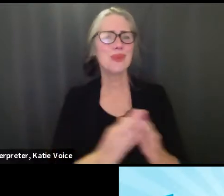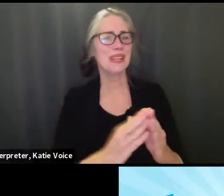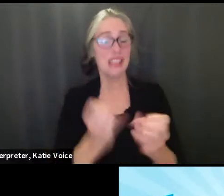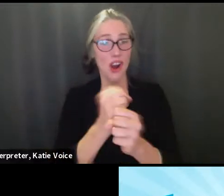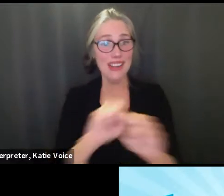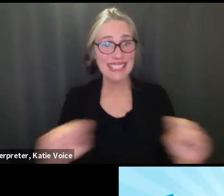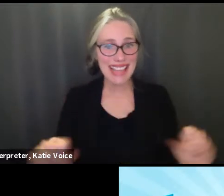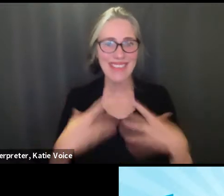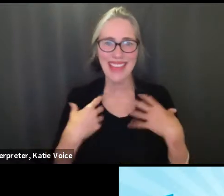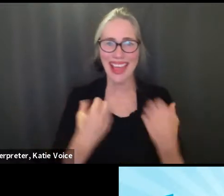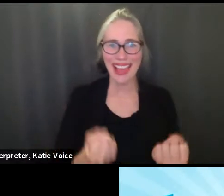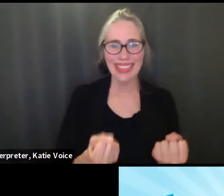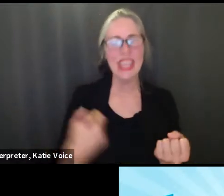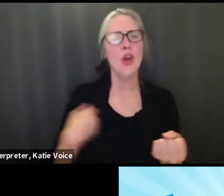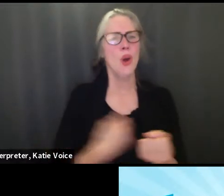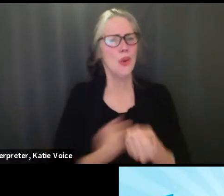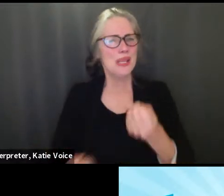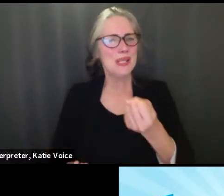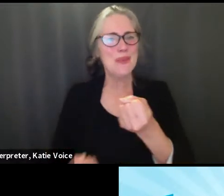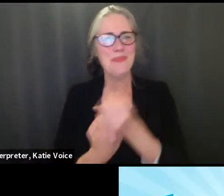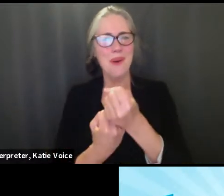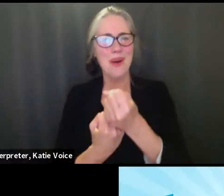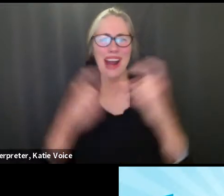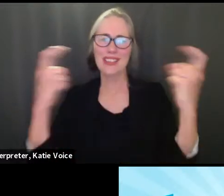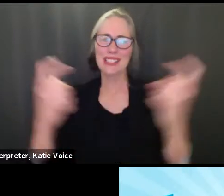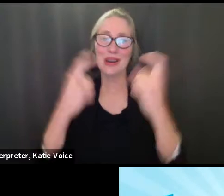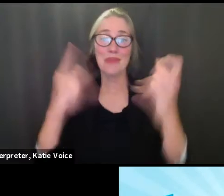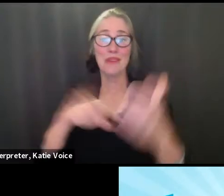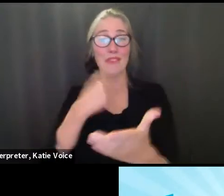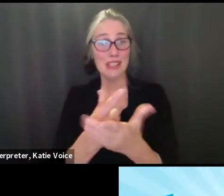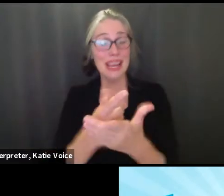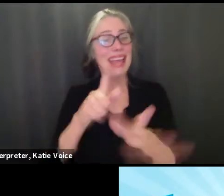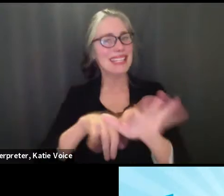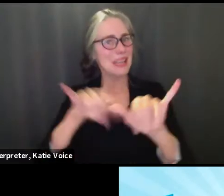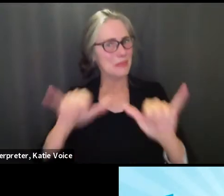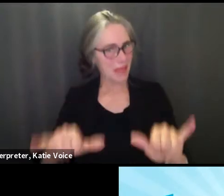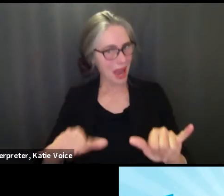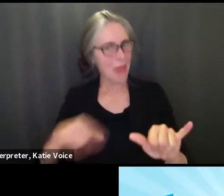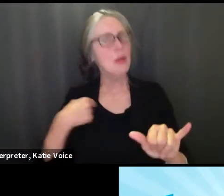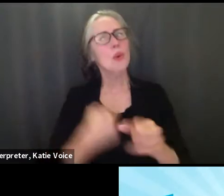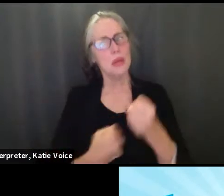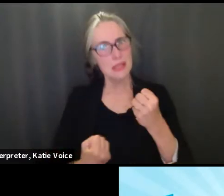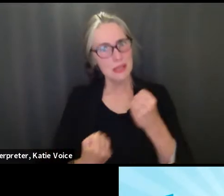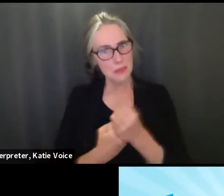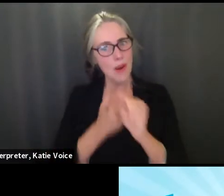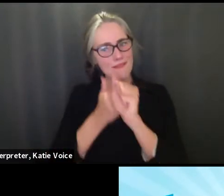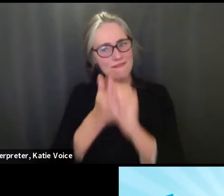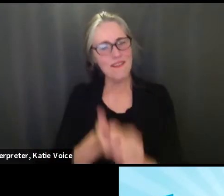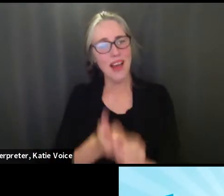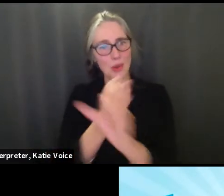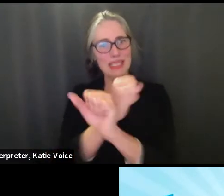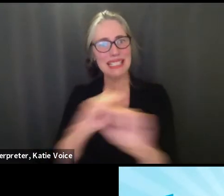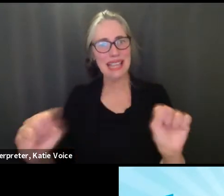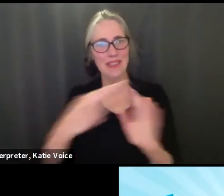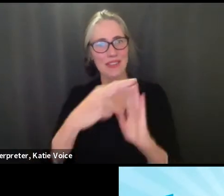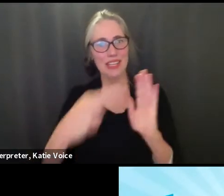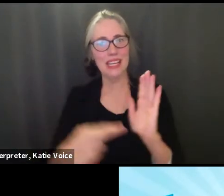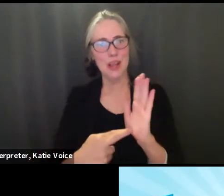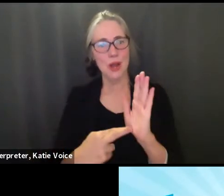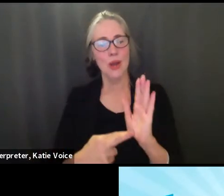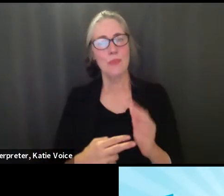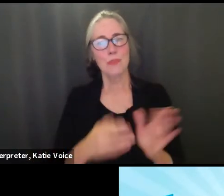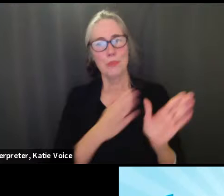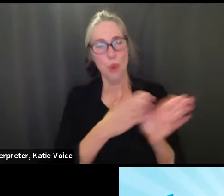while continuing to maintain our safety protocols. Excellent, thank you. I believe we have a couple public comments on